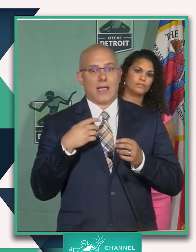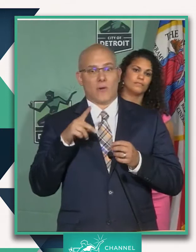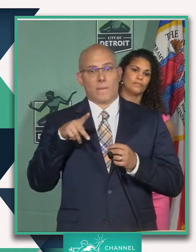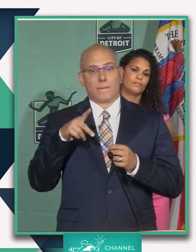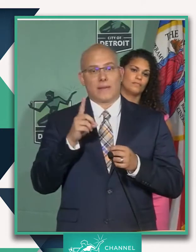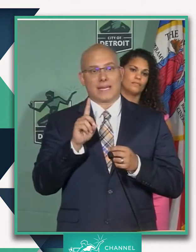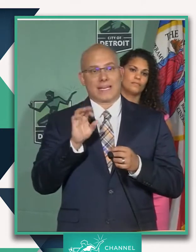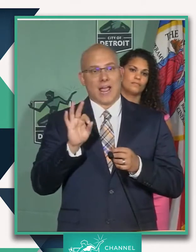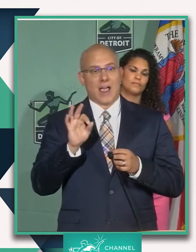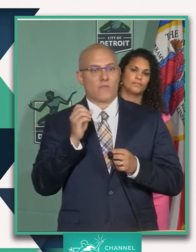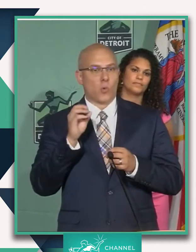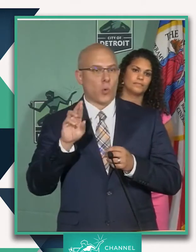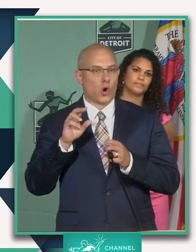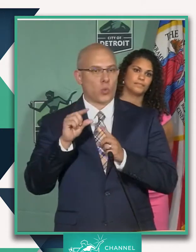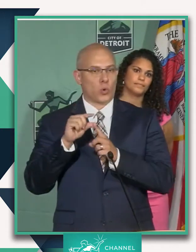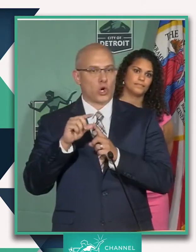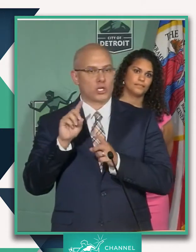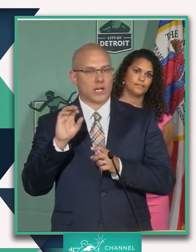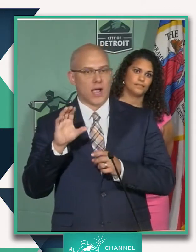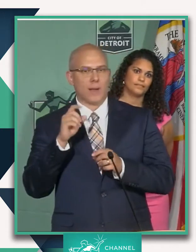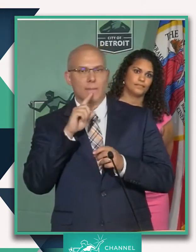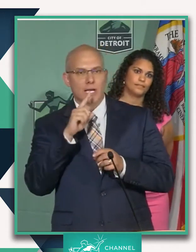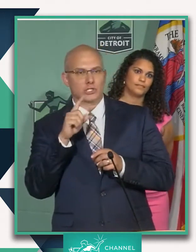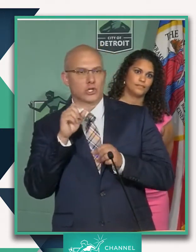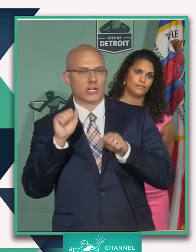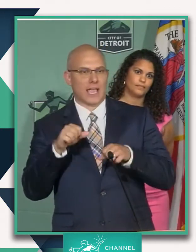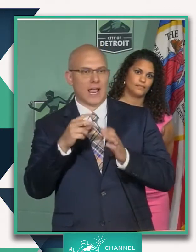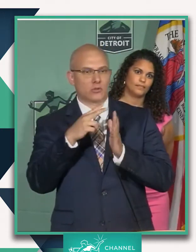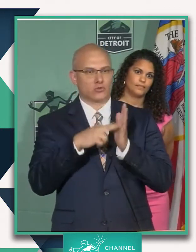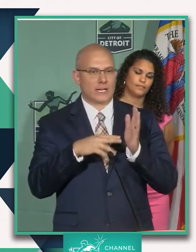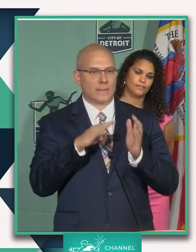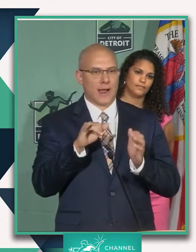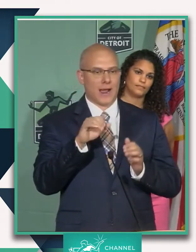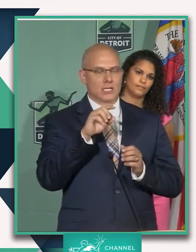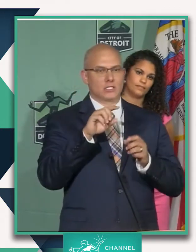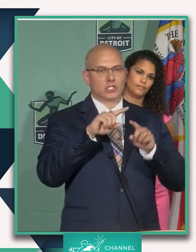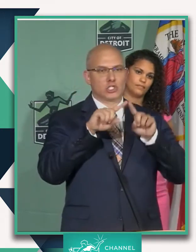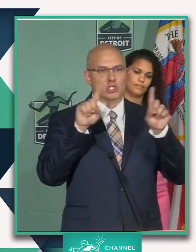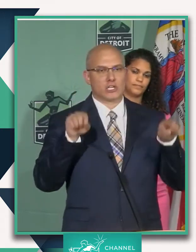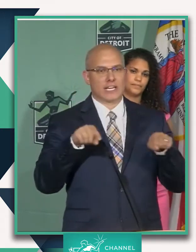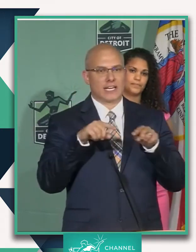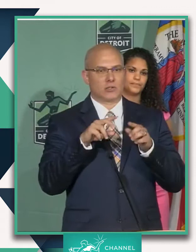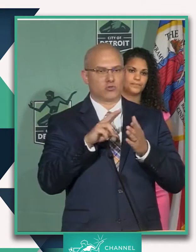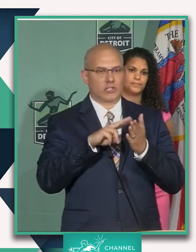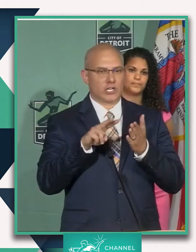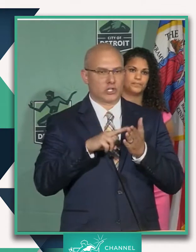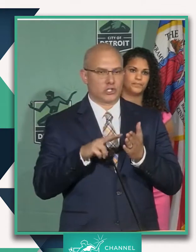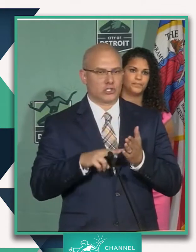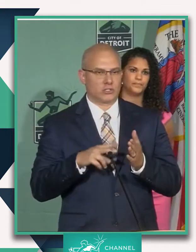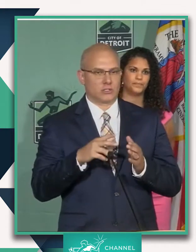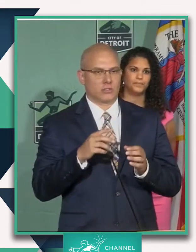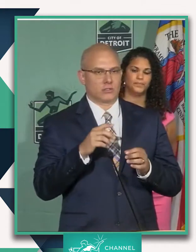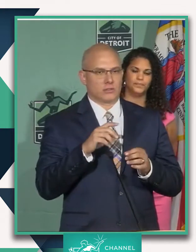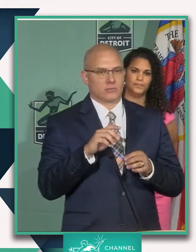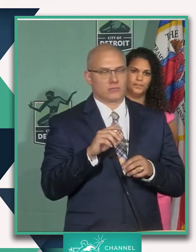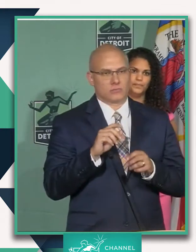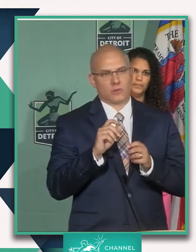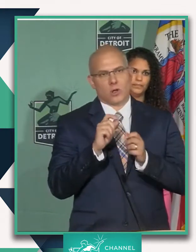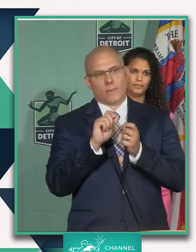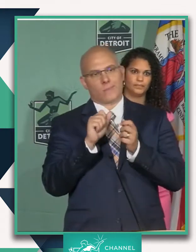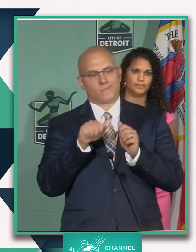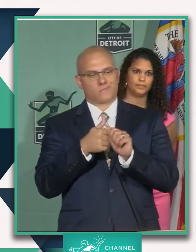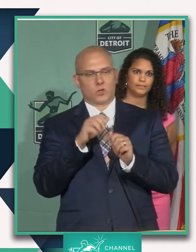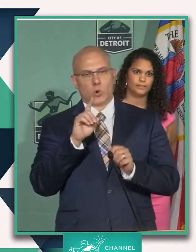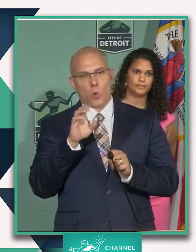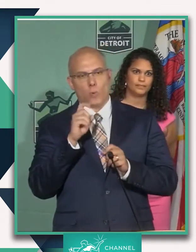sure there's captioning, make sure that there's a PDF file or a Word document so that an individual will be able to read what's being said